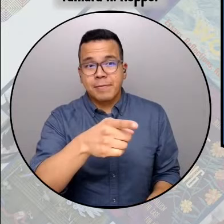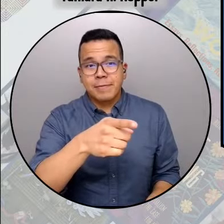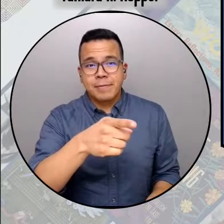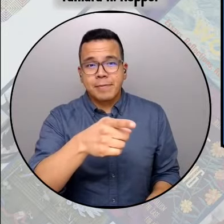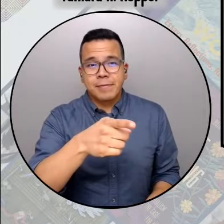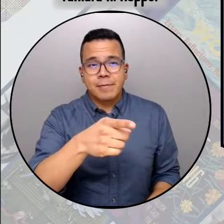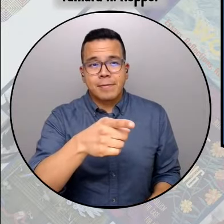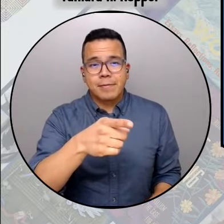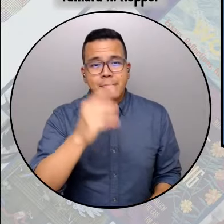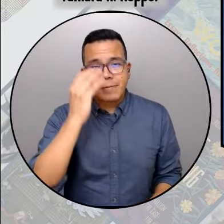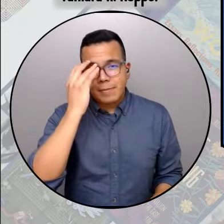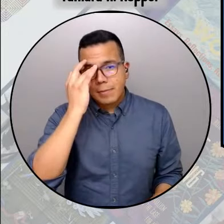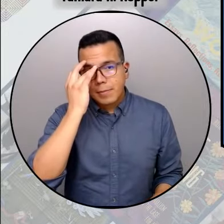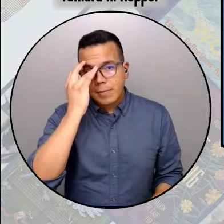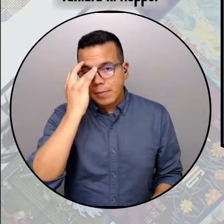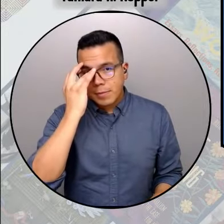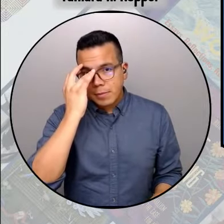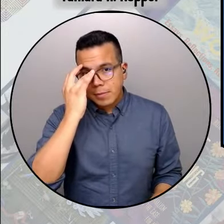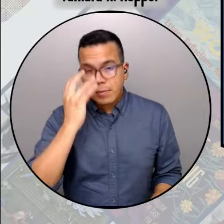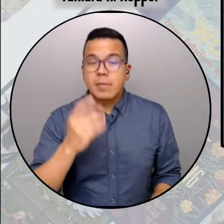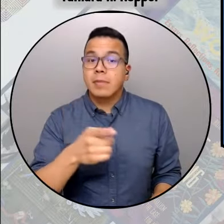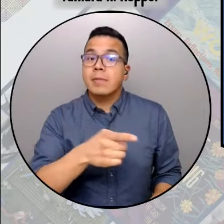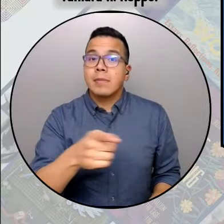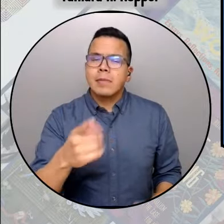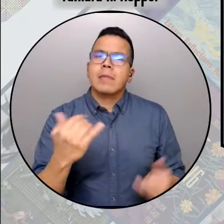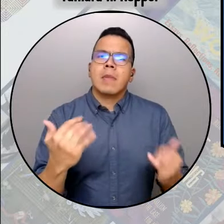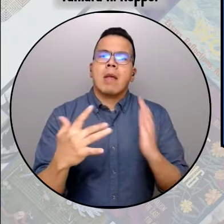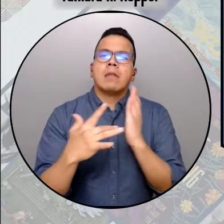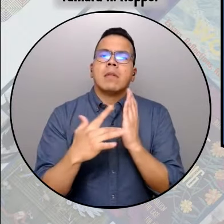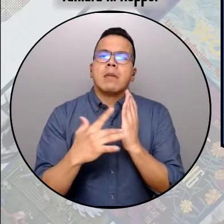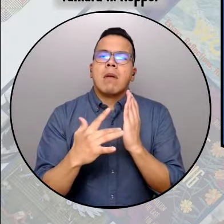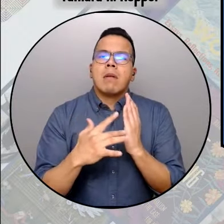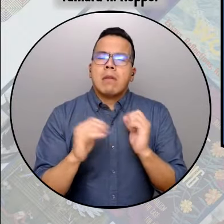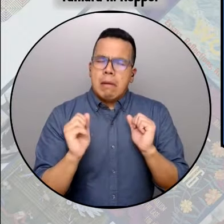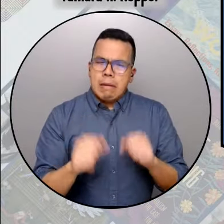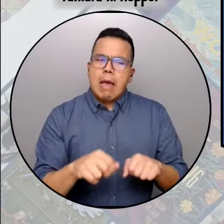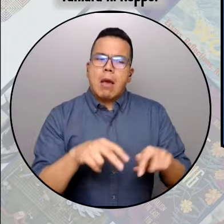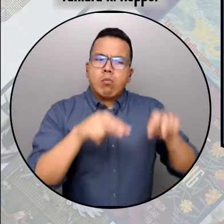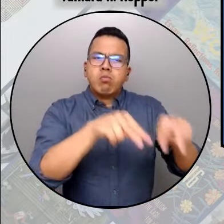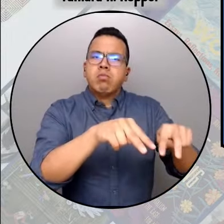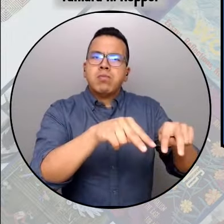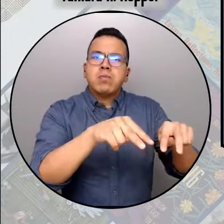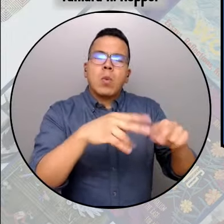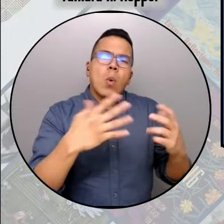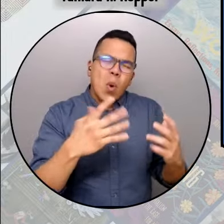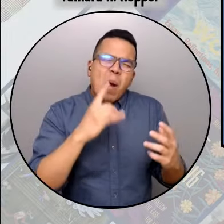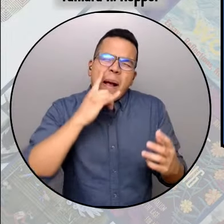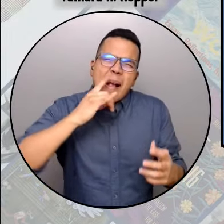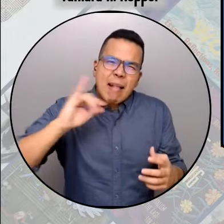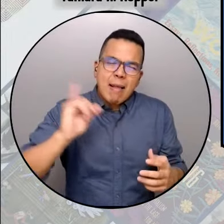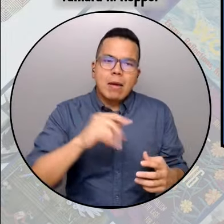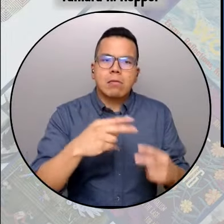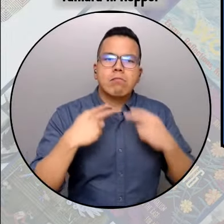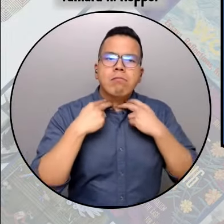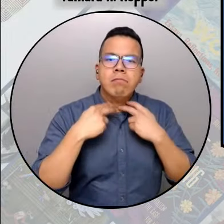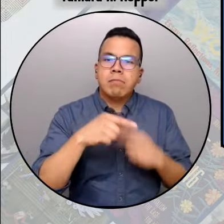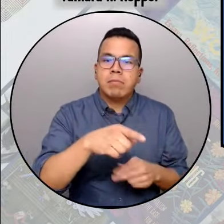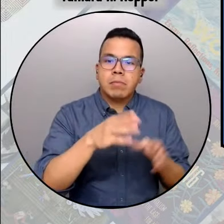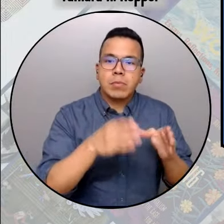is what I mean when I say that the role of technology, and you know, just as people have talked about quote unquote digital